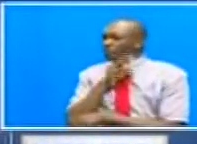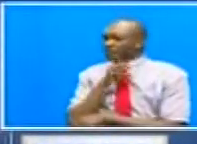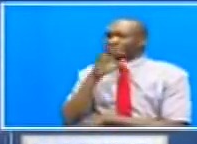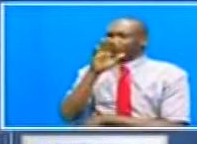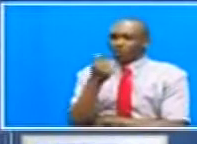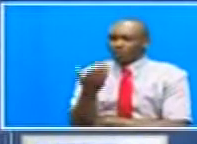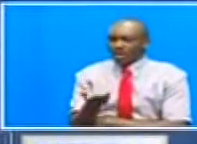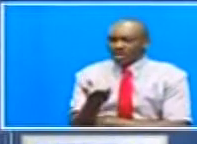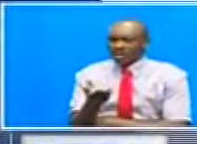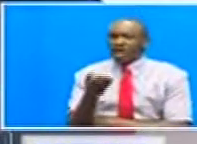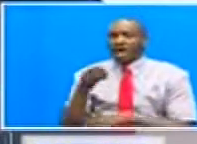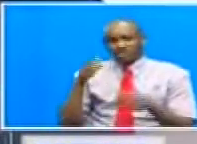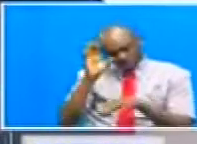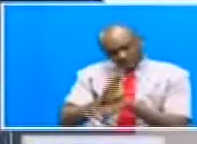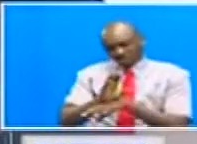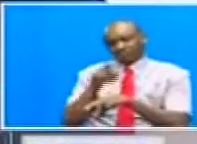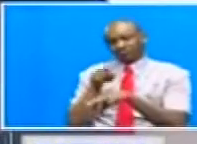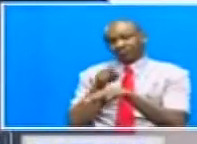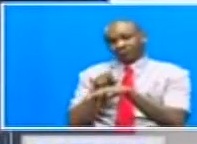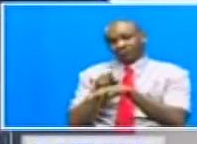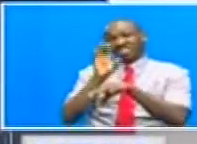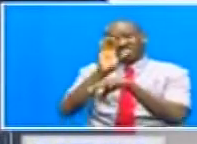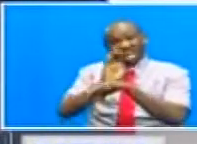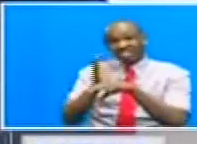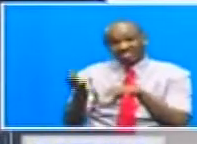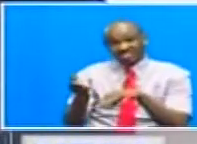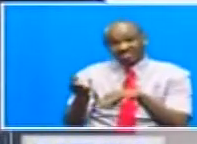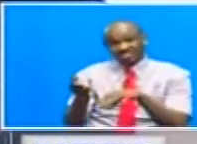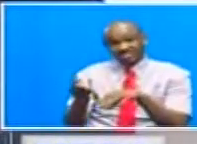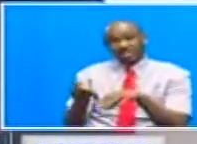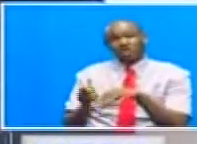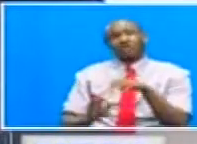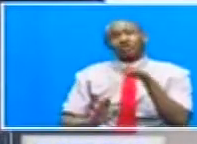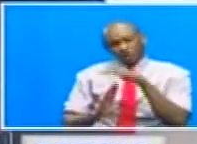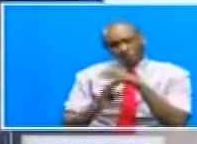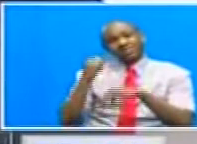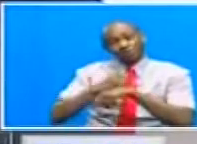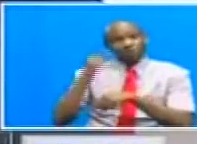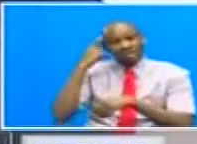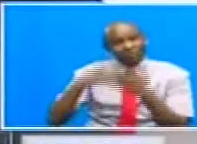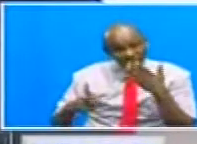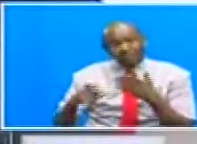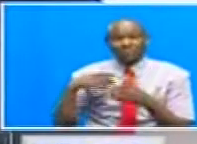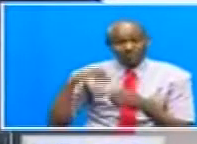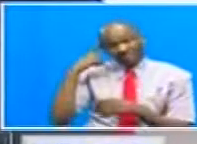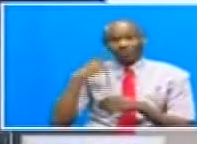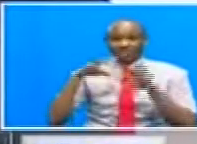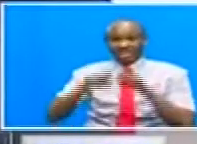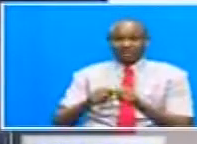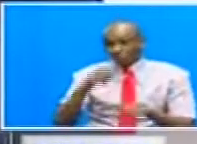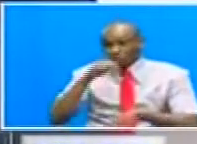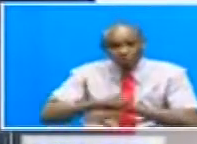come against the church, right? Not one of the top institutions you'd think about in terms of grabbing the